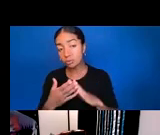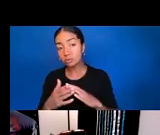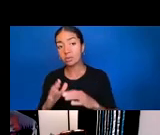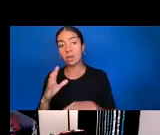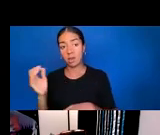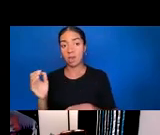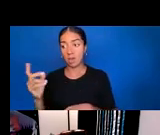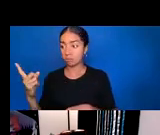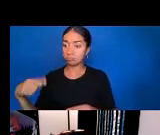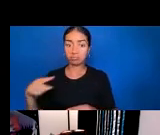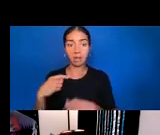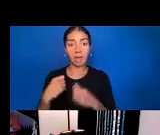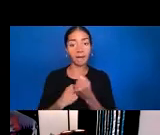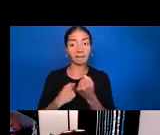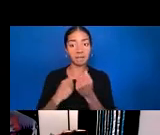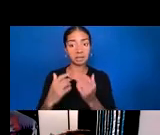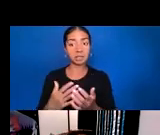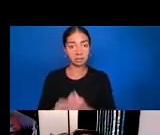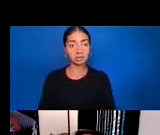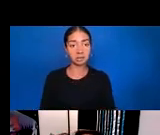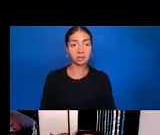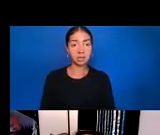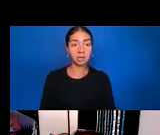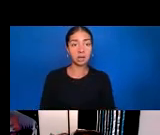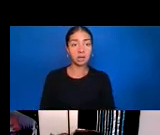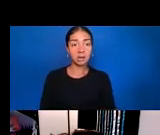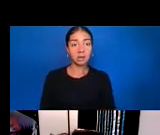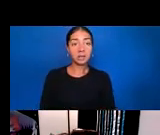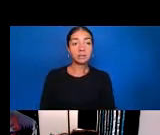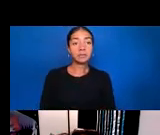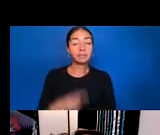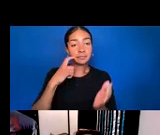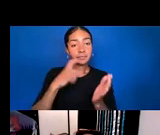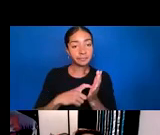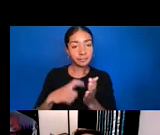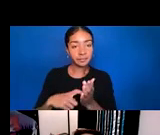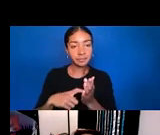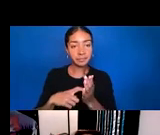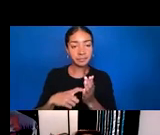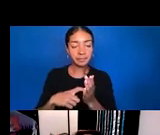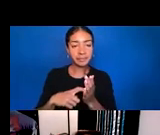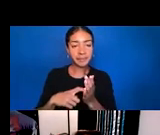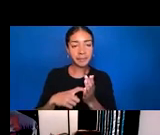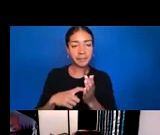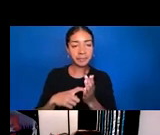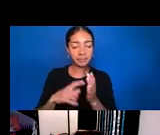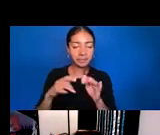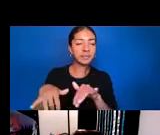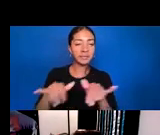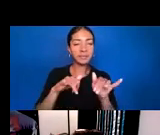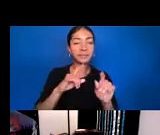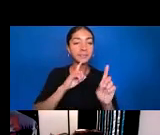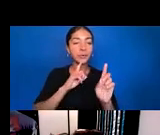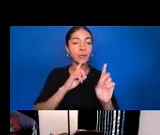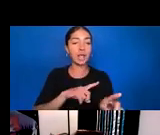and our advocates. Recognize some common reactions advocates have when they're working with sexual